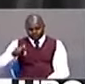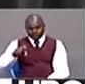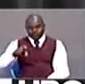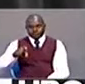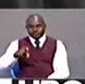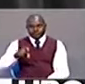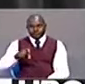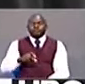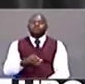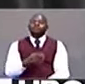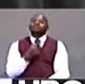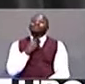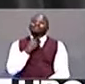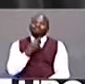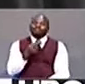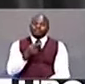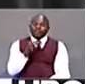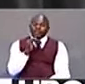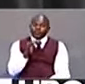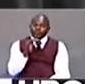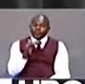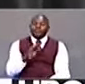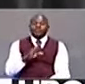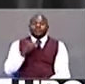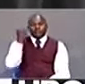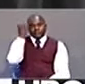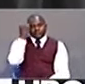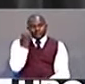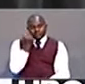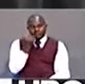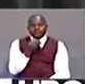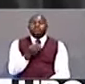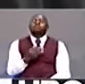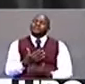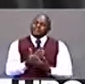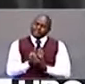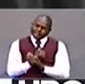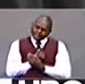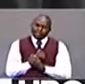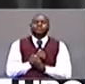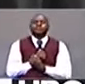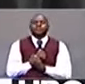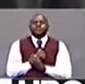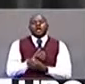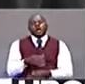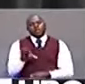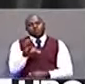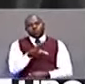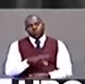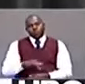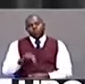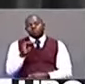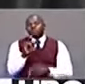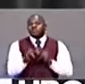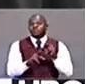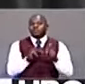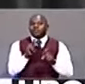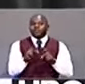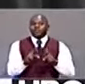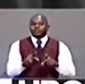he spoke for justice. He desired that all